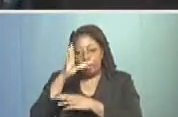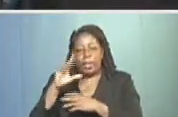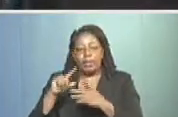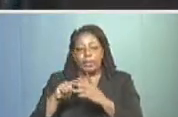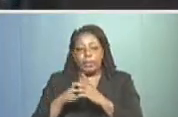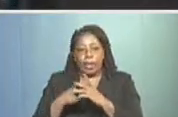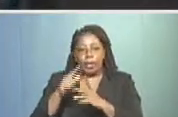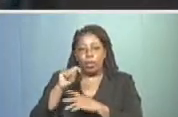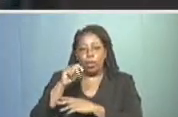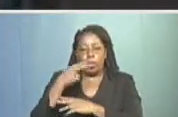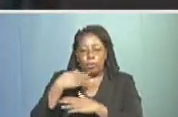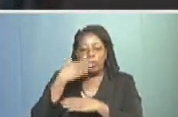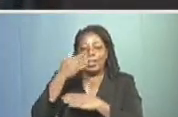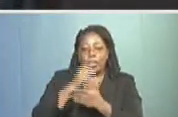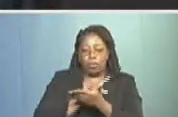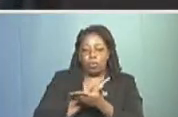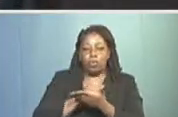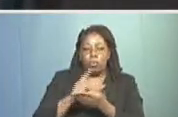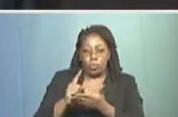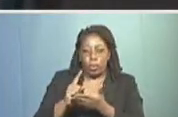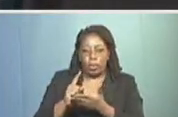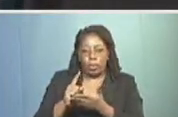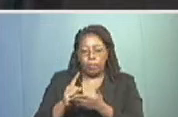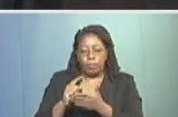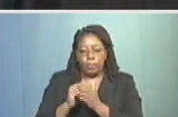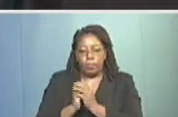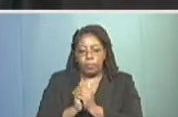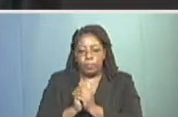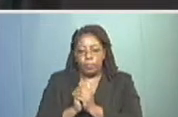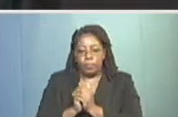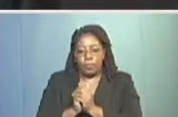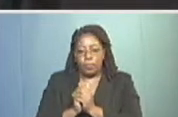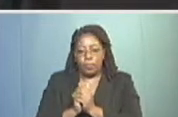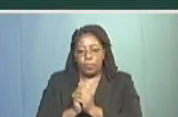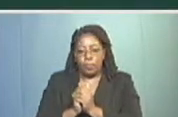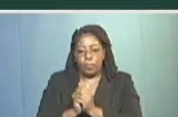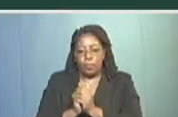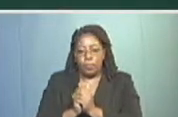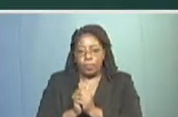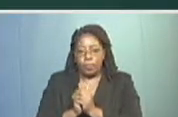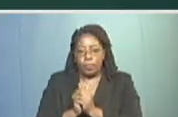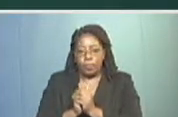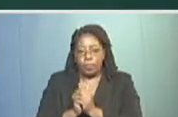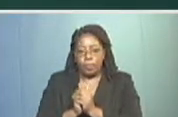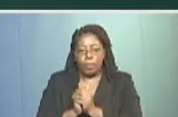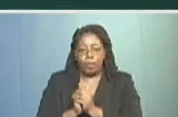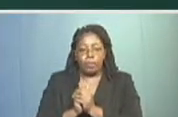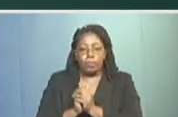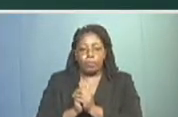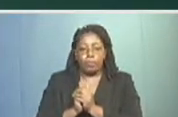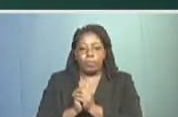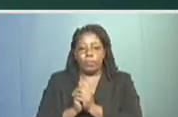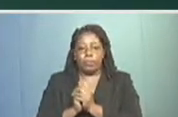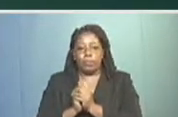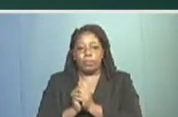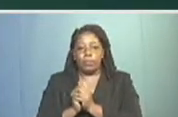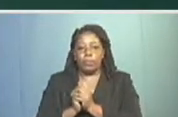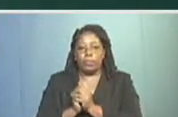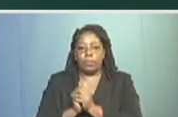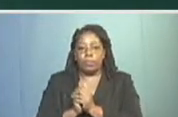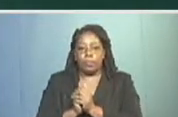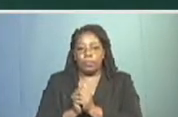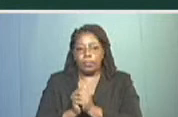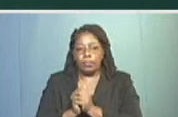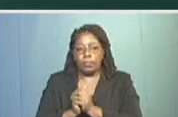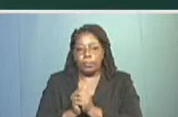Thanksgiving weekend, with Arizona State, Auburn, Loyola Chicago, Michigan State, Syracuse, Connecticut, Virginia Commonwealth, and